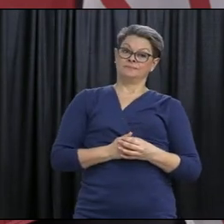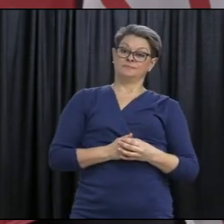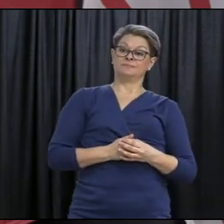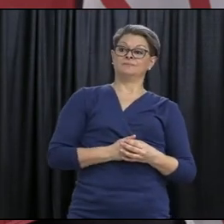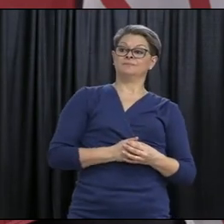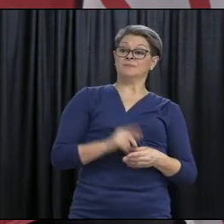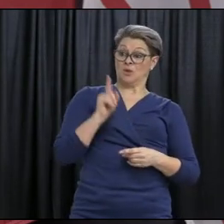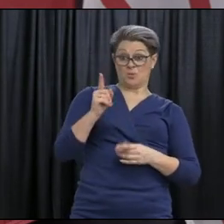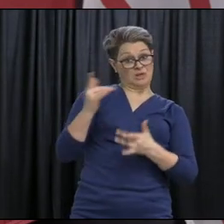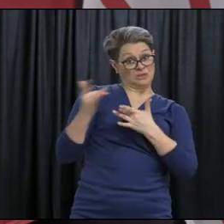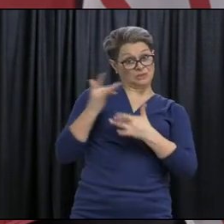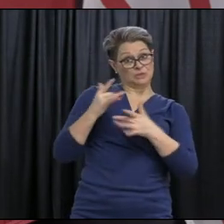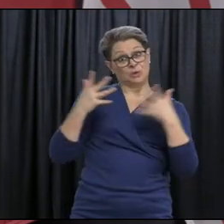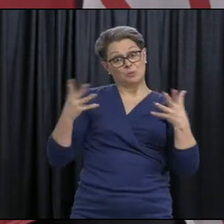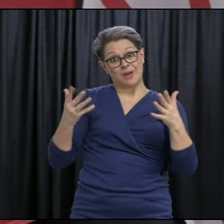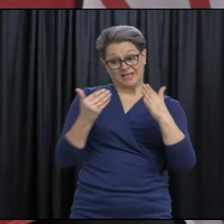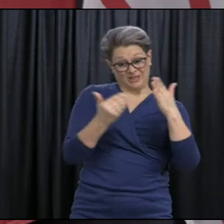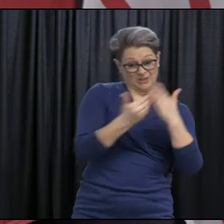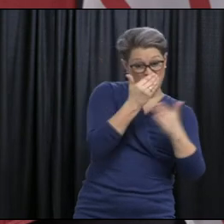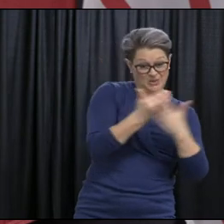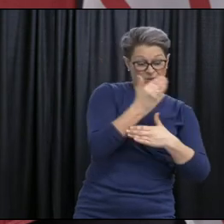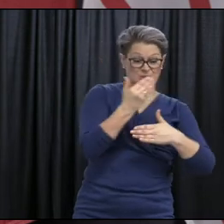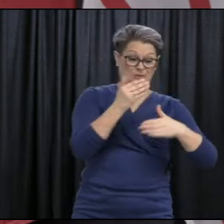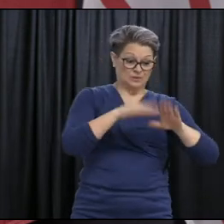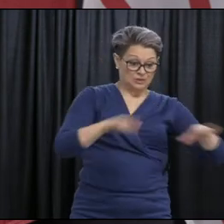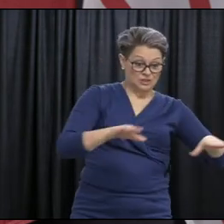new children into existing cohorts.